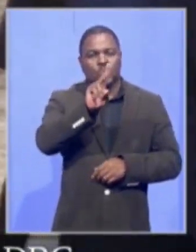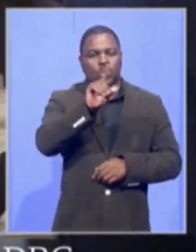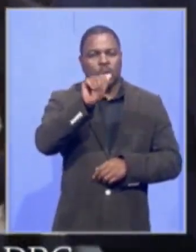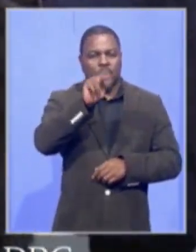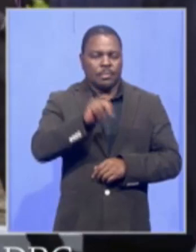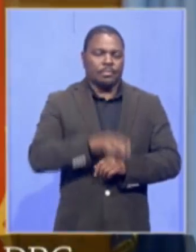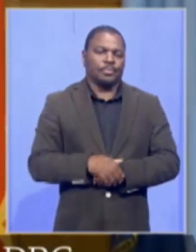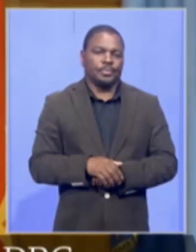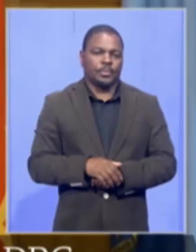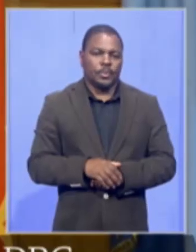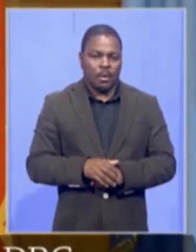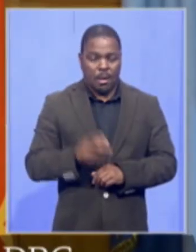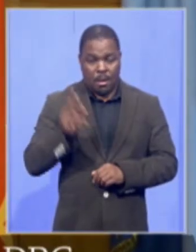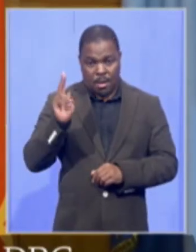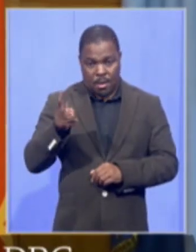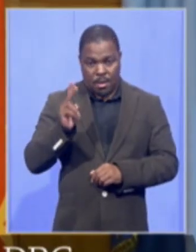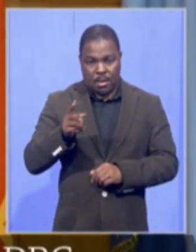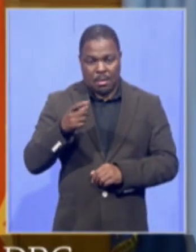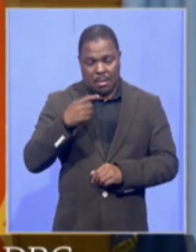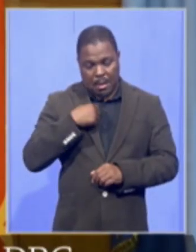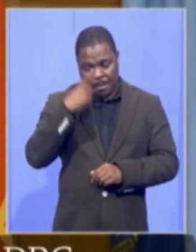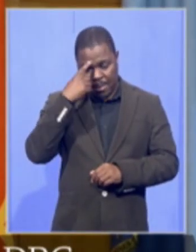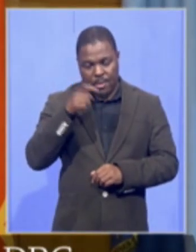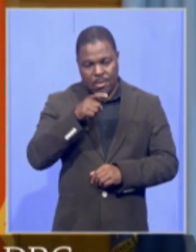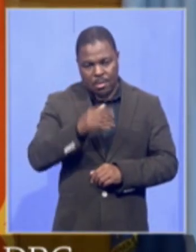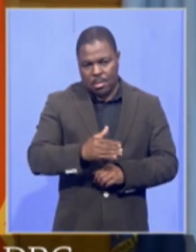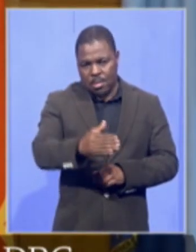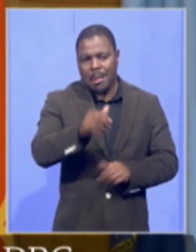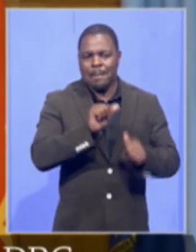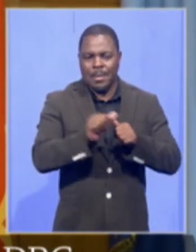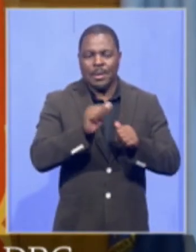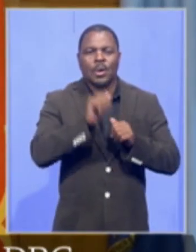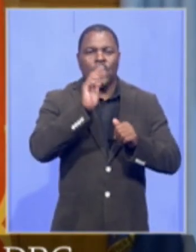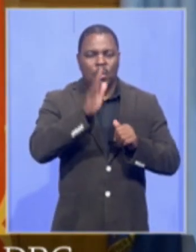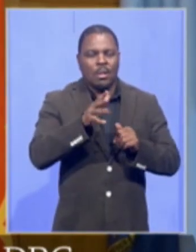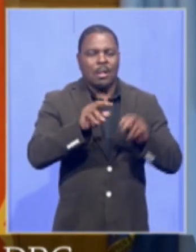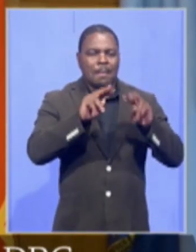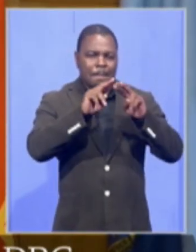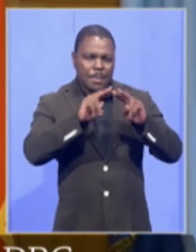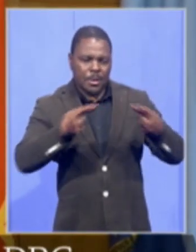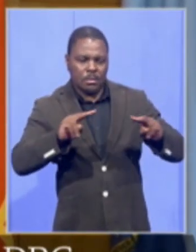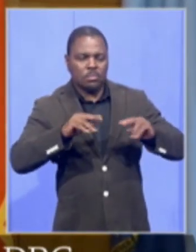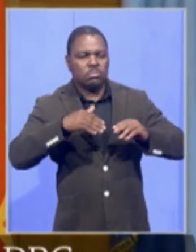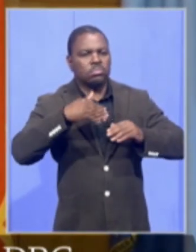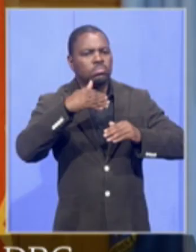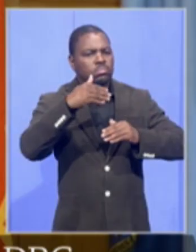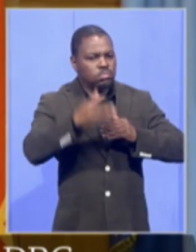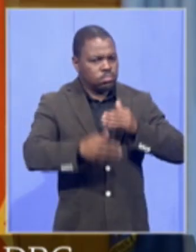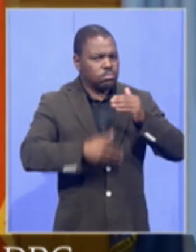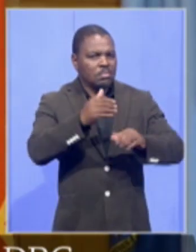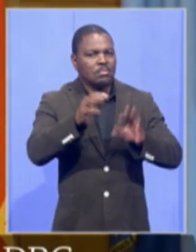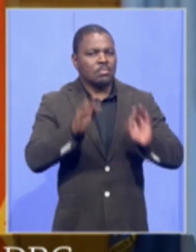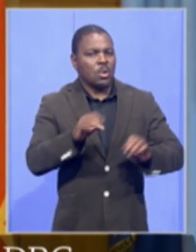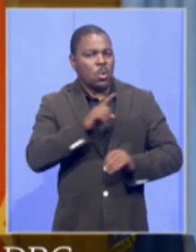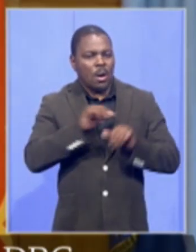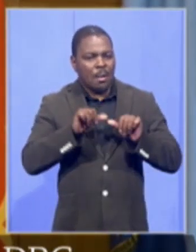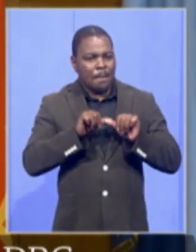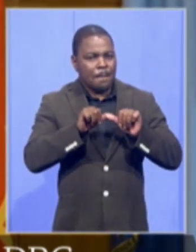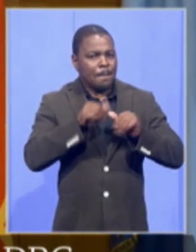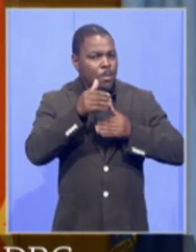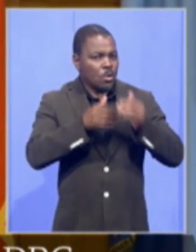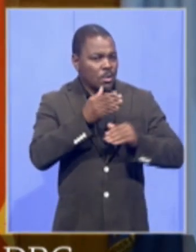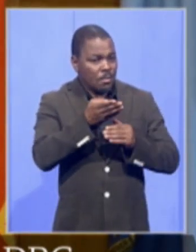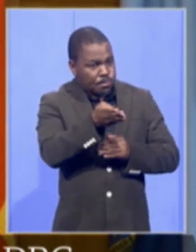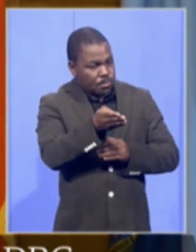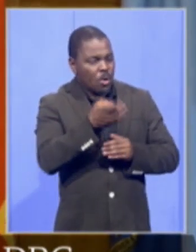I again hope it will yield results soon so that there's peace and stability, is the processes that are underway in terms of